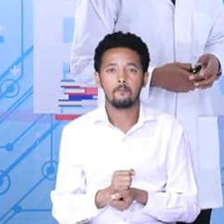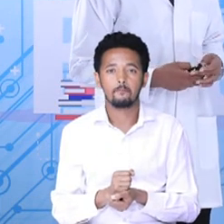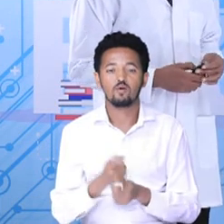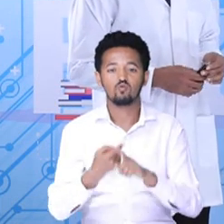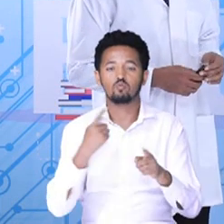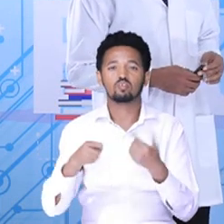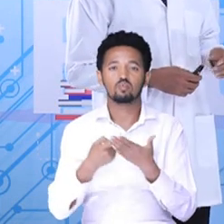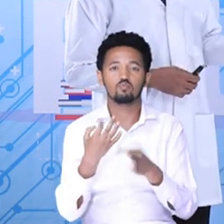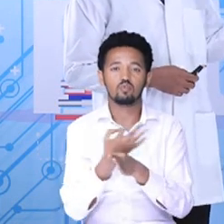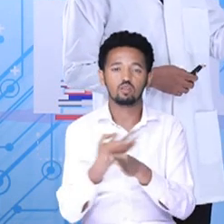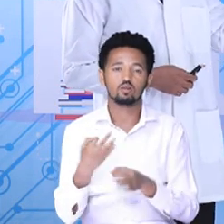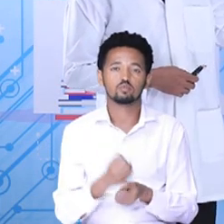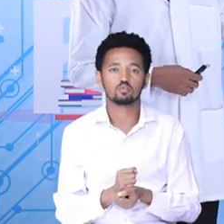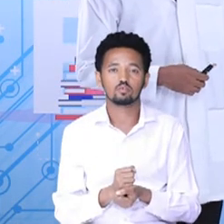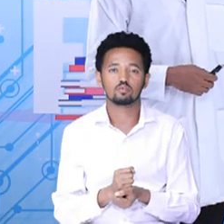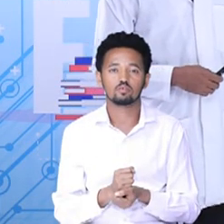From these factors,